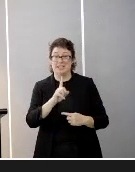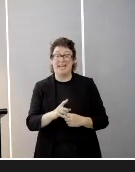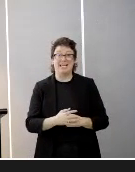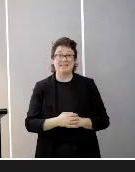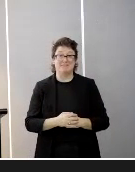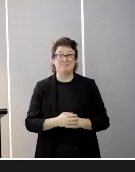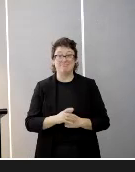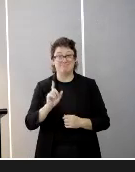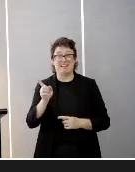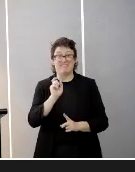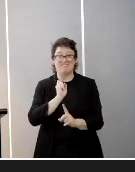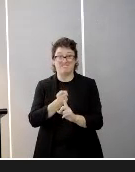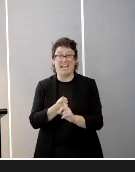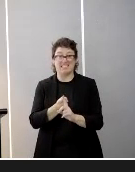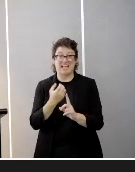It does.